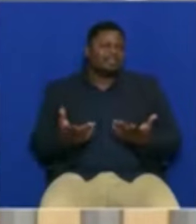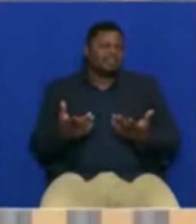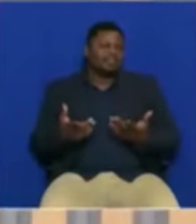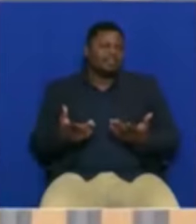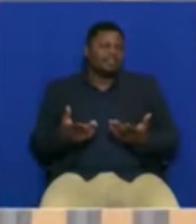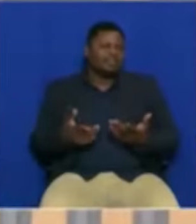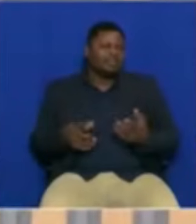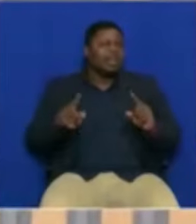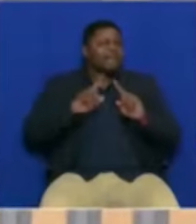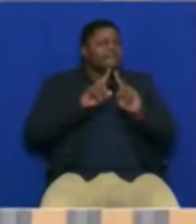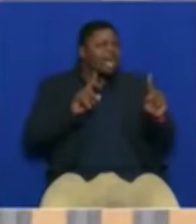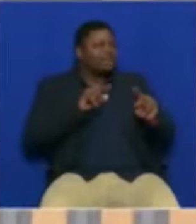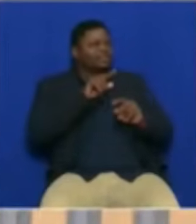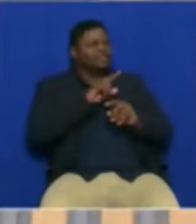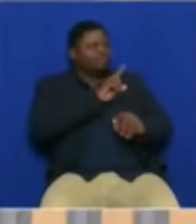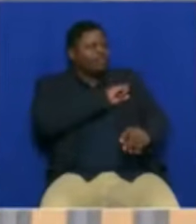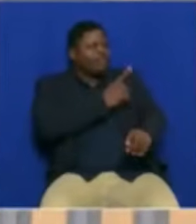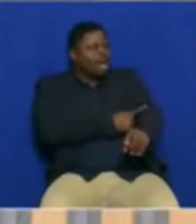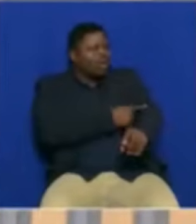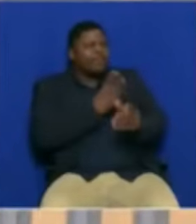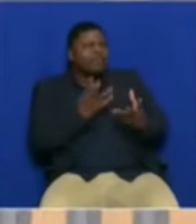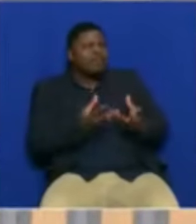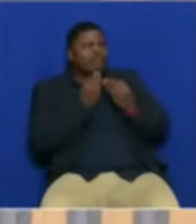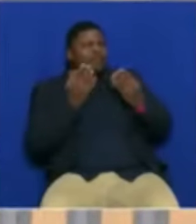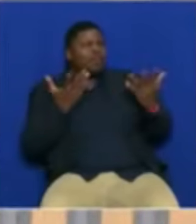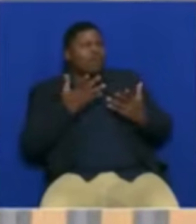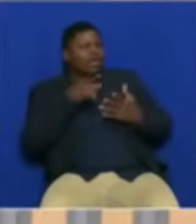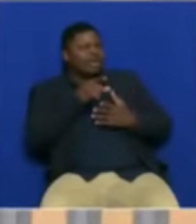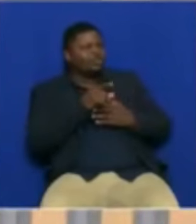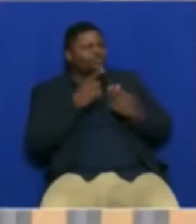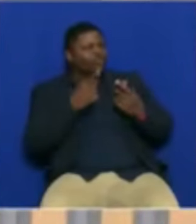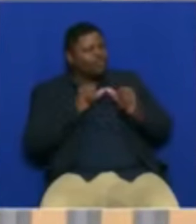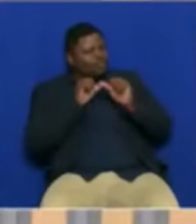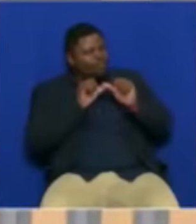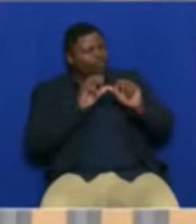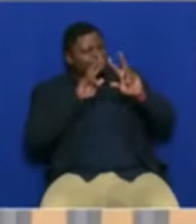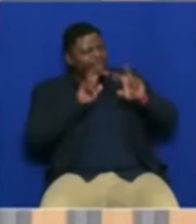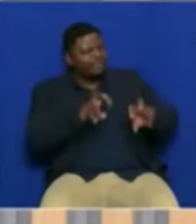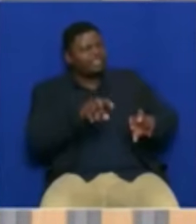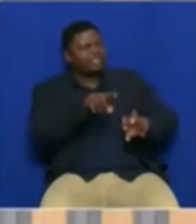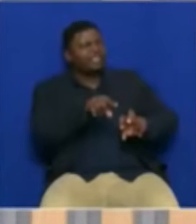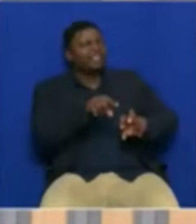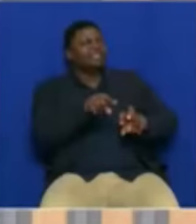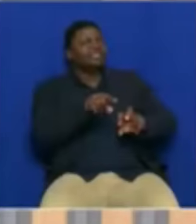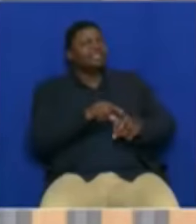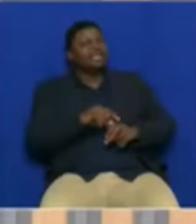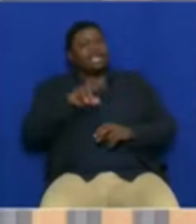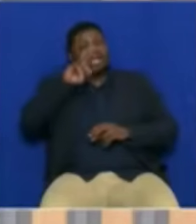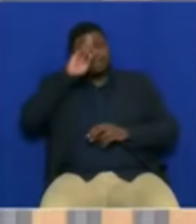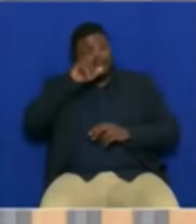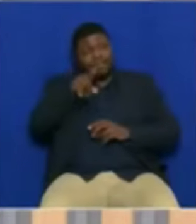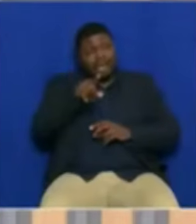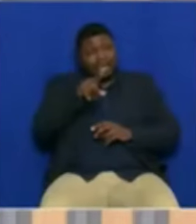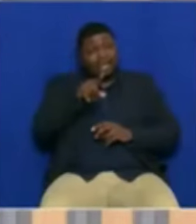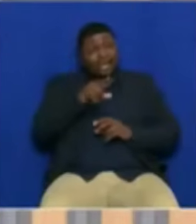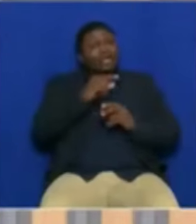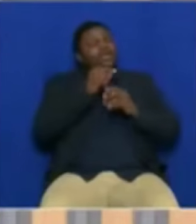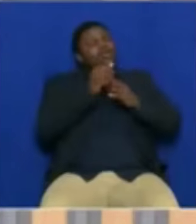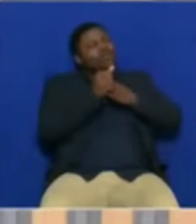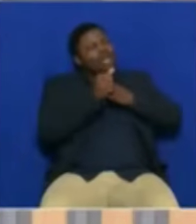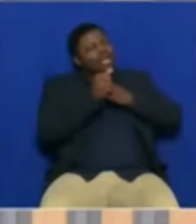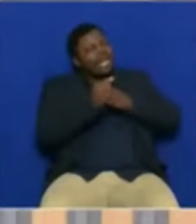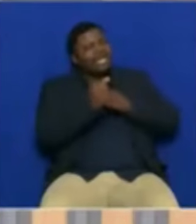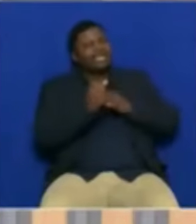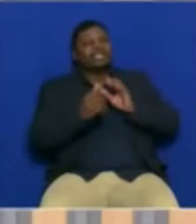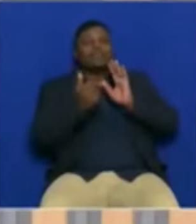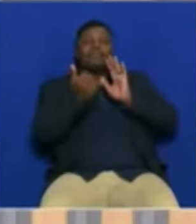Because you are created by statute and you possess your powers as